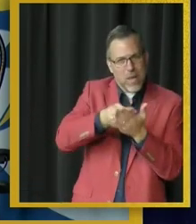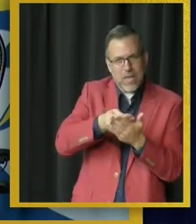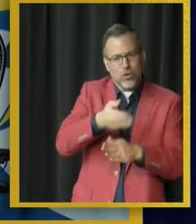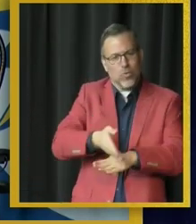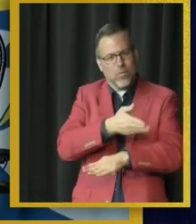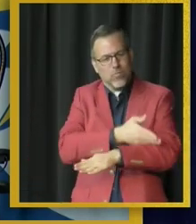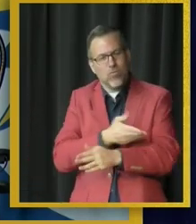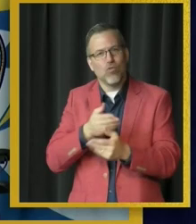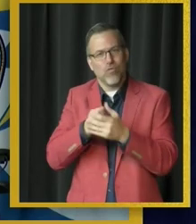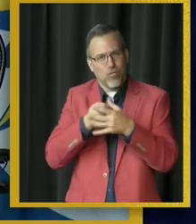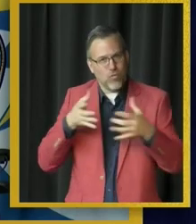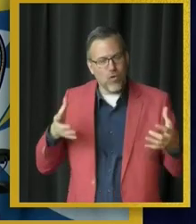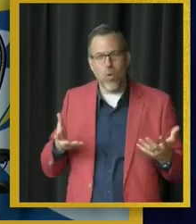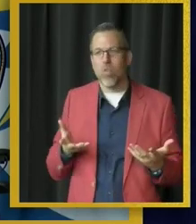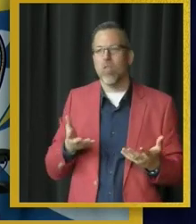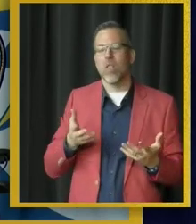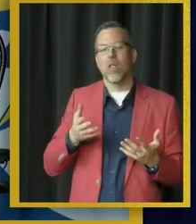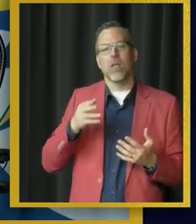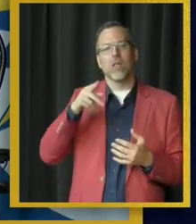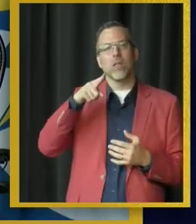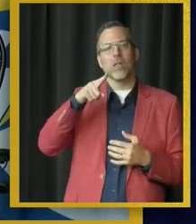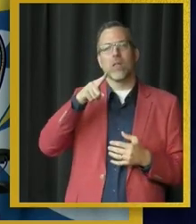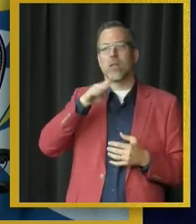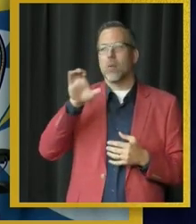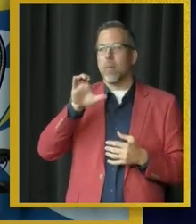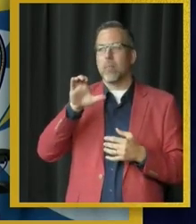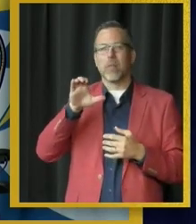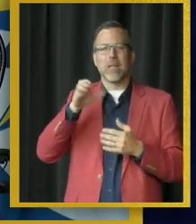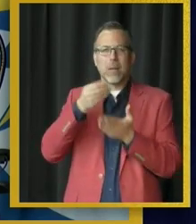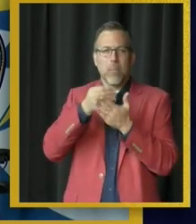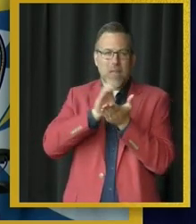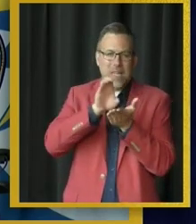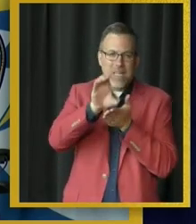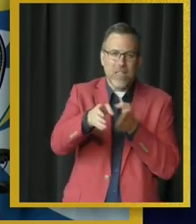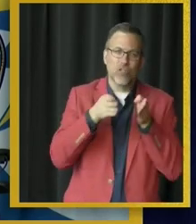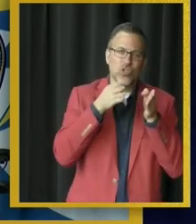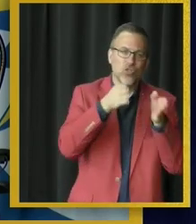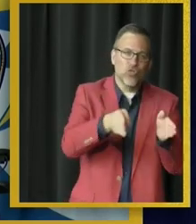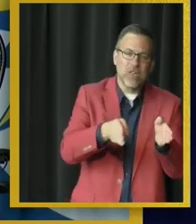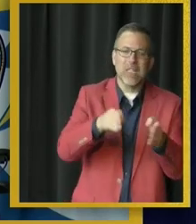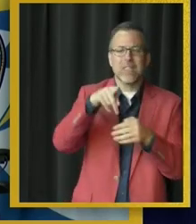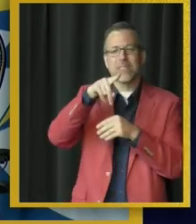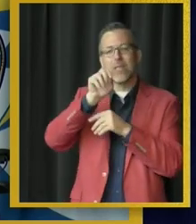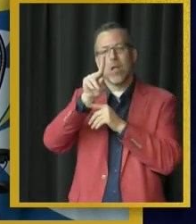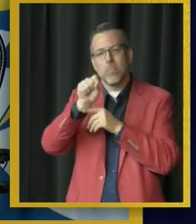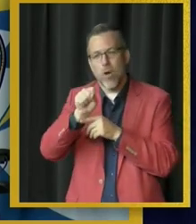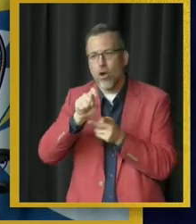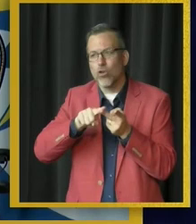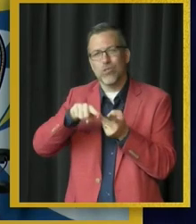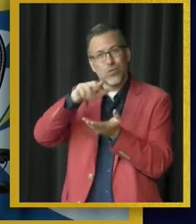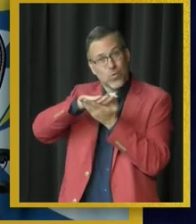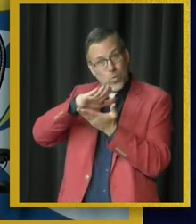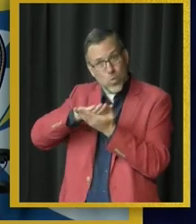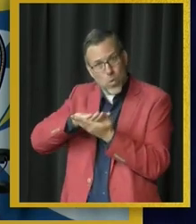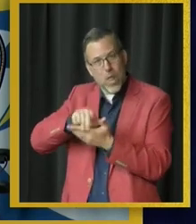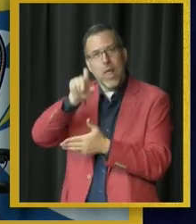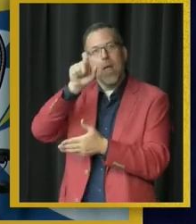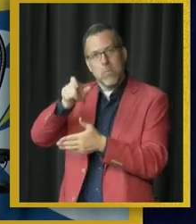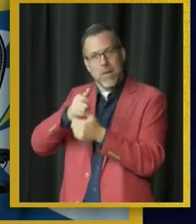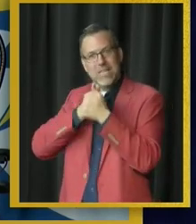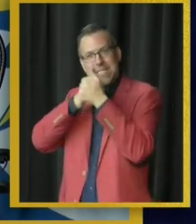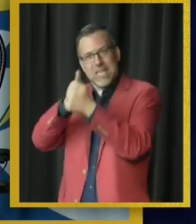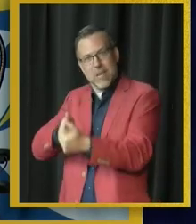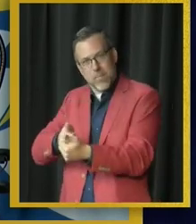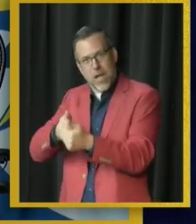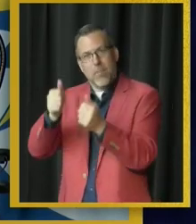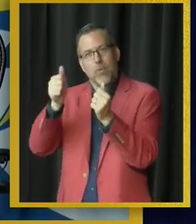growth. Public investments in Nashville streets and parks and schools have to keep pace with private